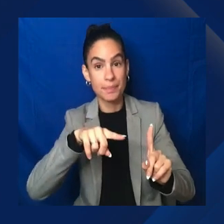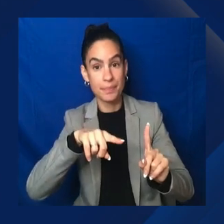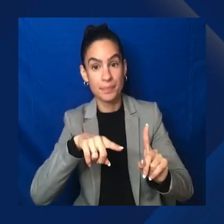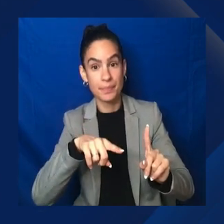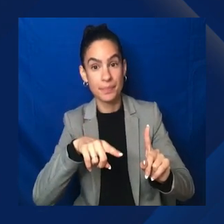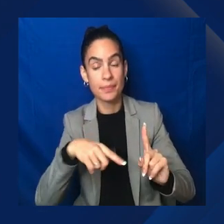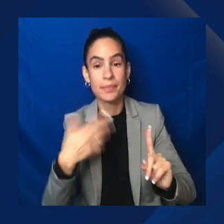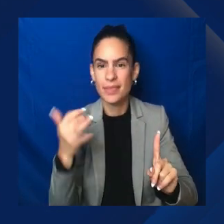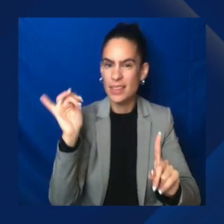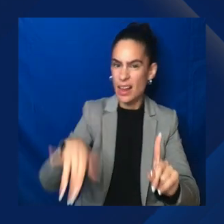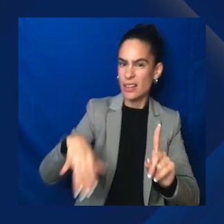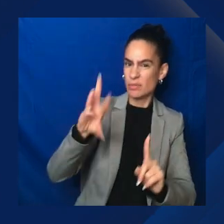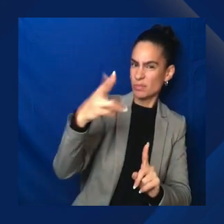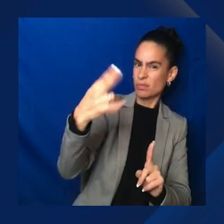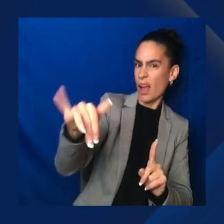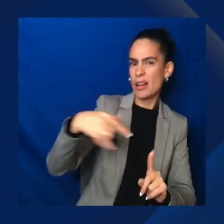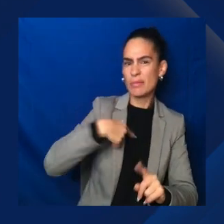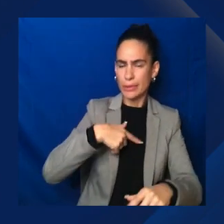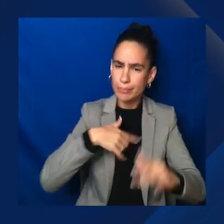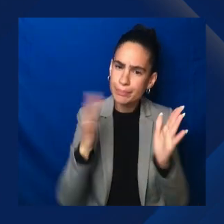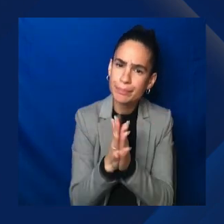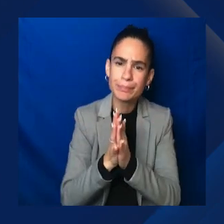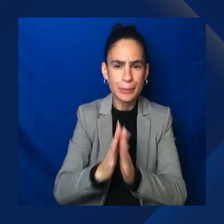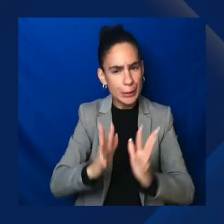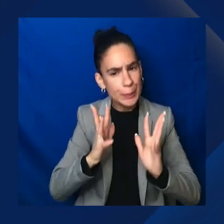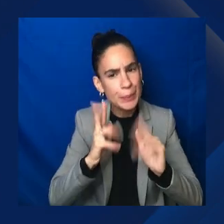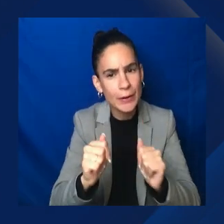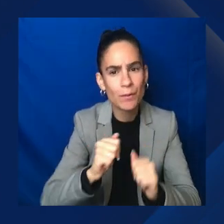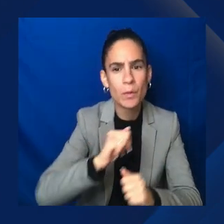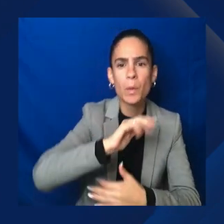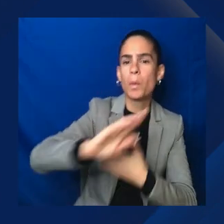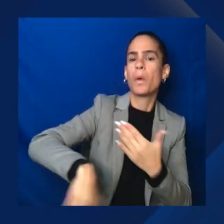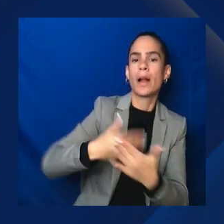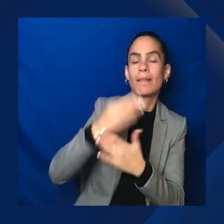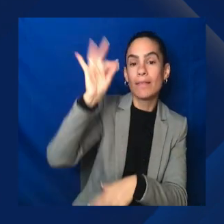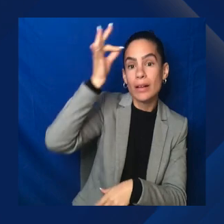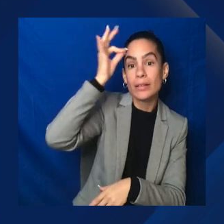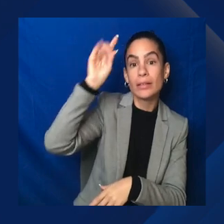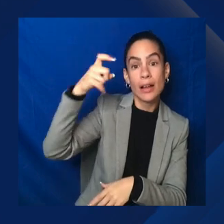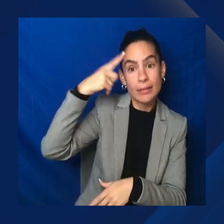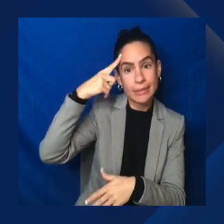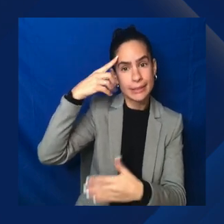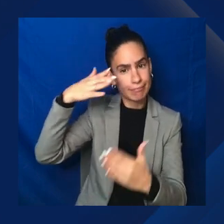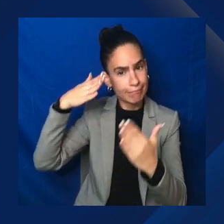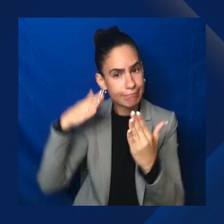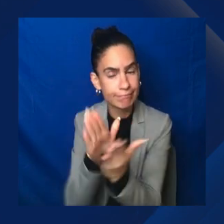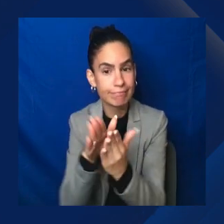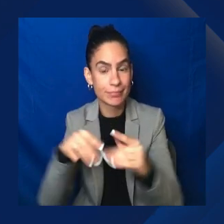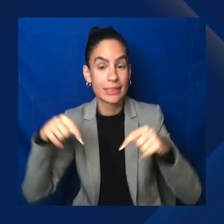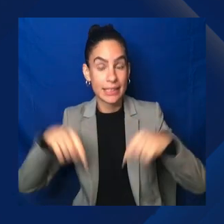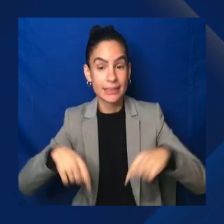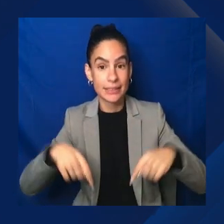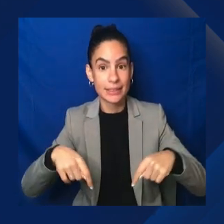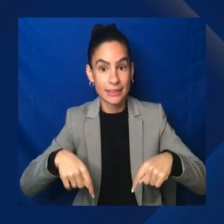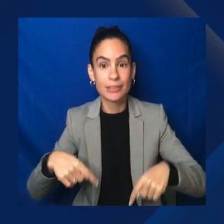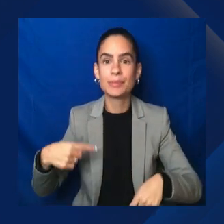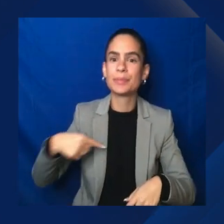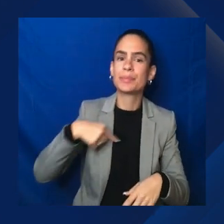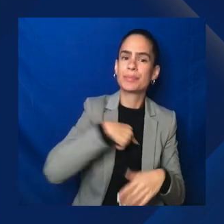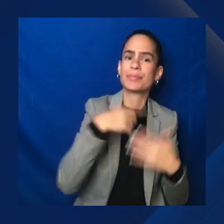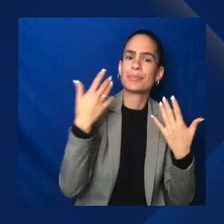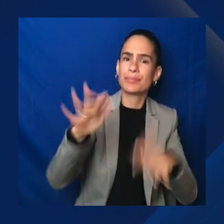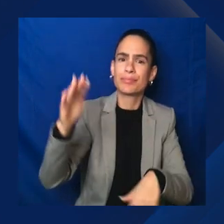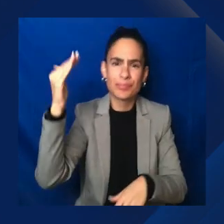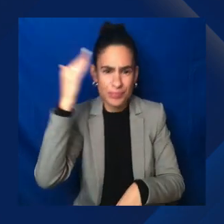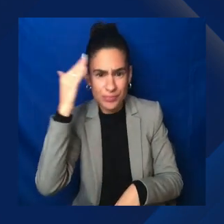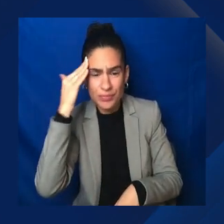entire federal government to tackle this crisis. We know that maternal health is more than just what happens in a